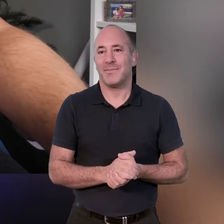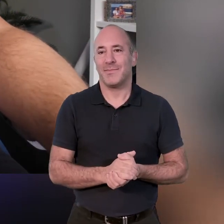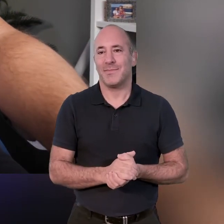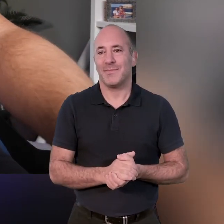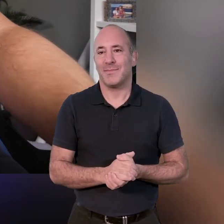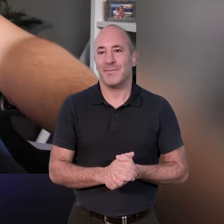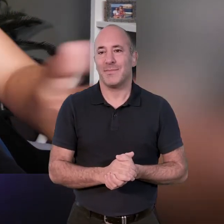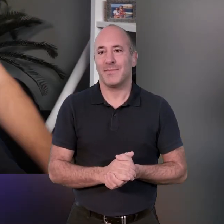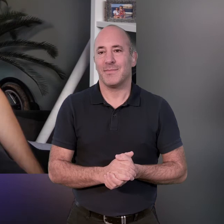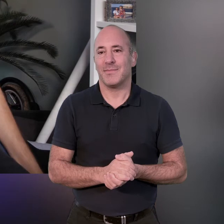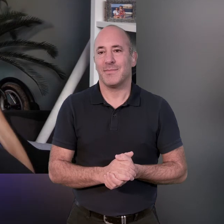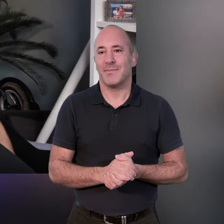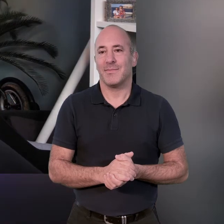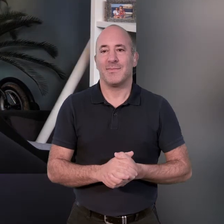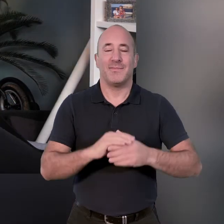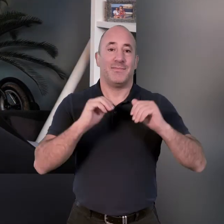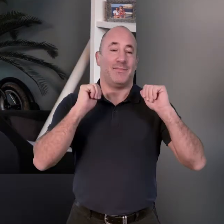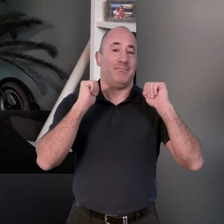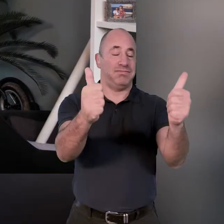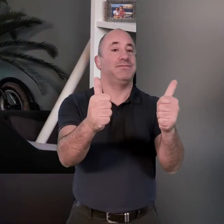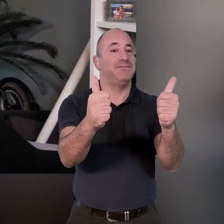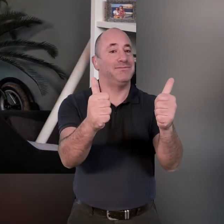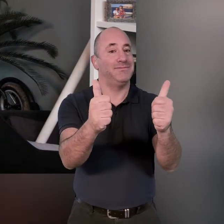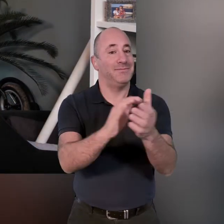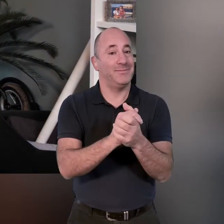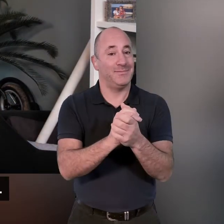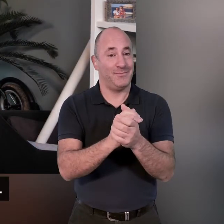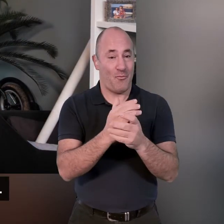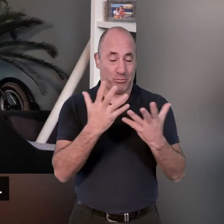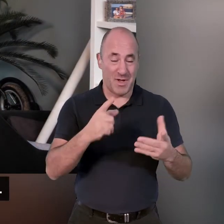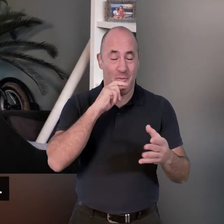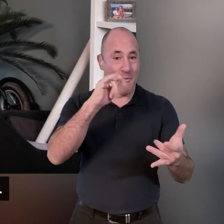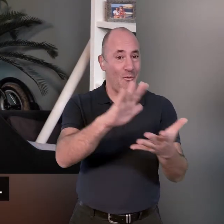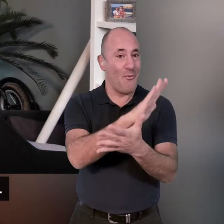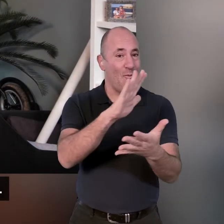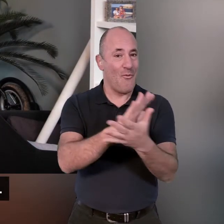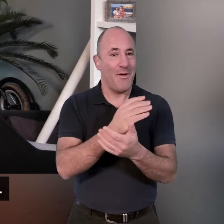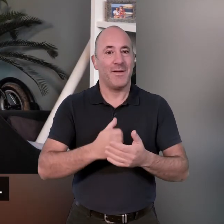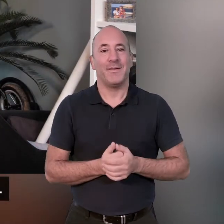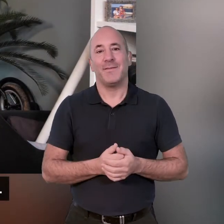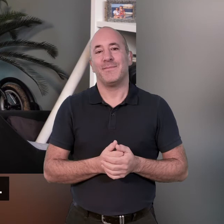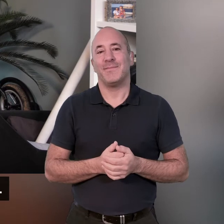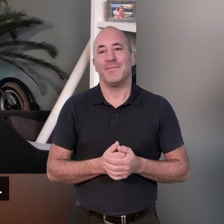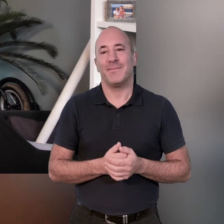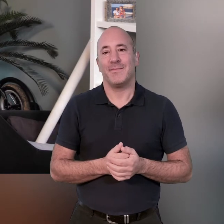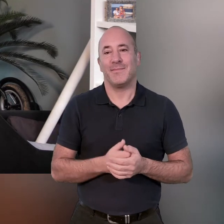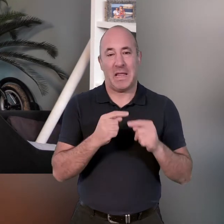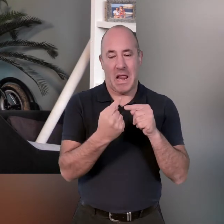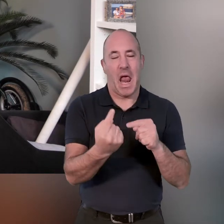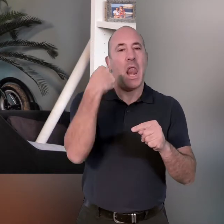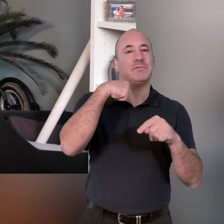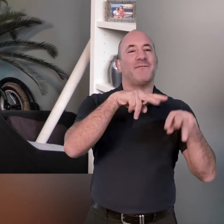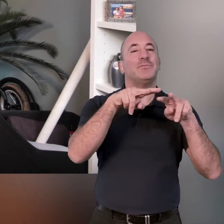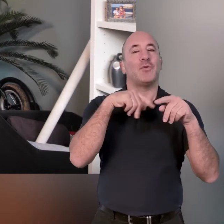Congratulations, your workout is complete. Well done, everybody. I hope you enjoyed that session today. Just giving